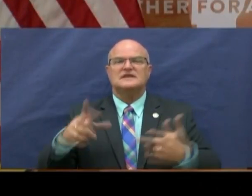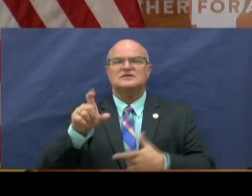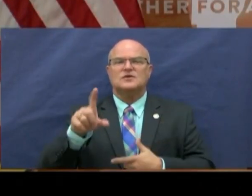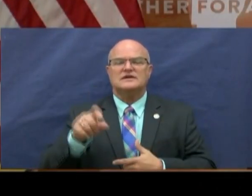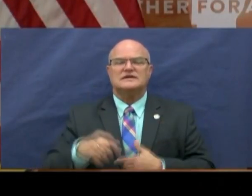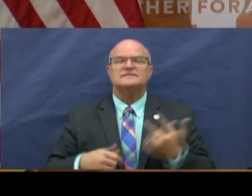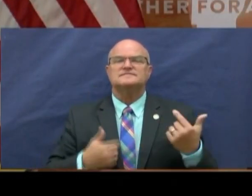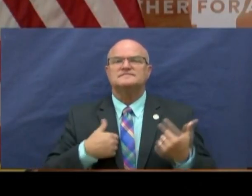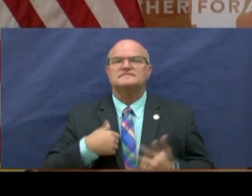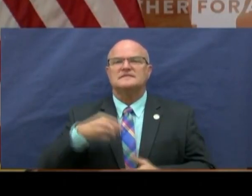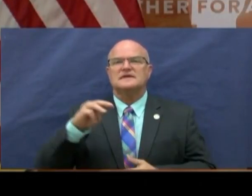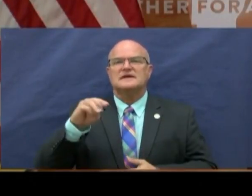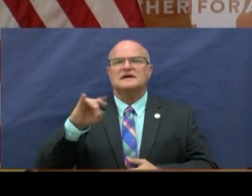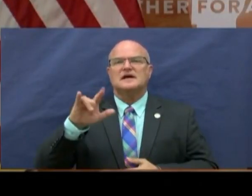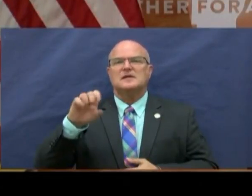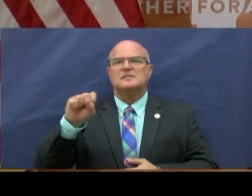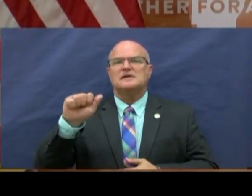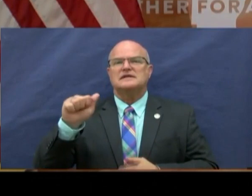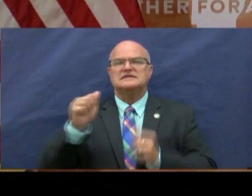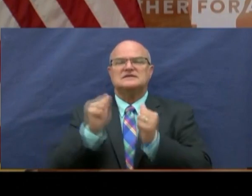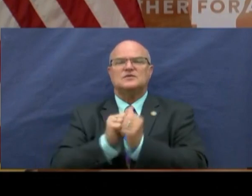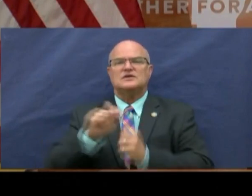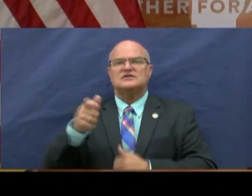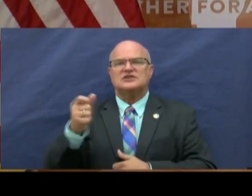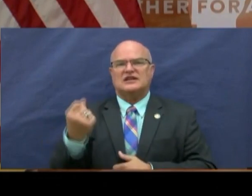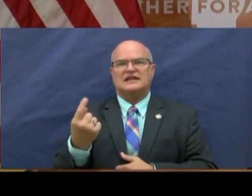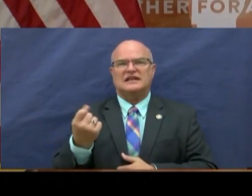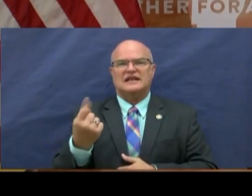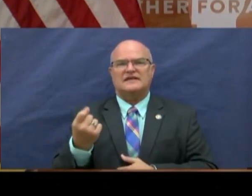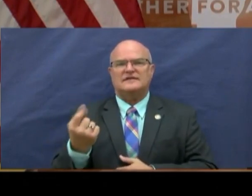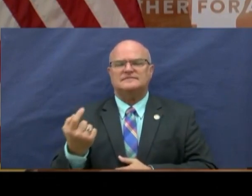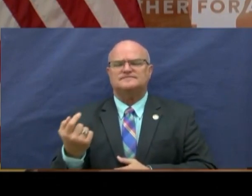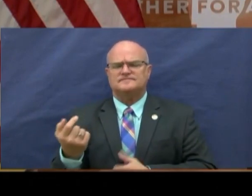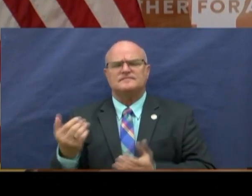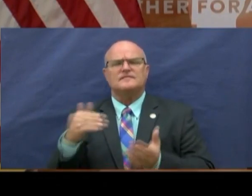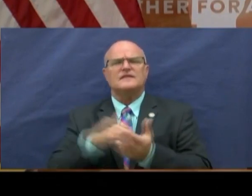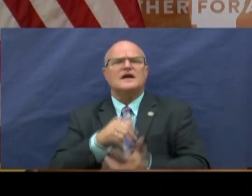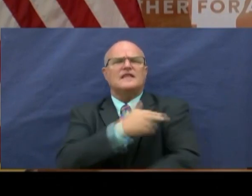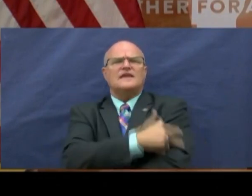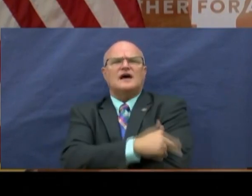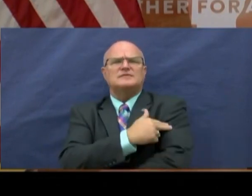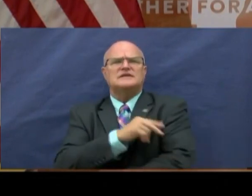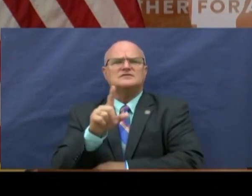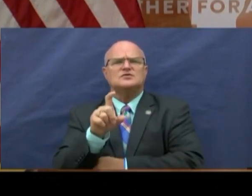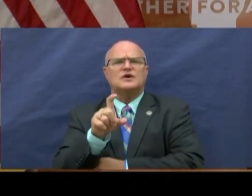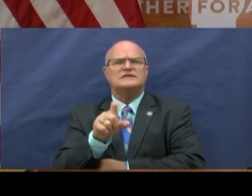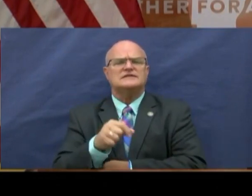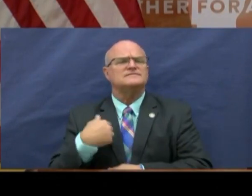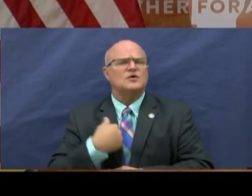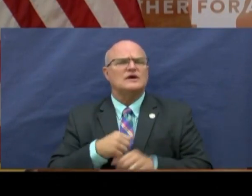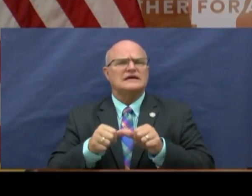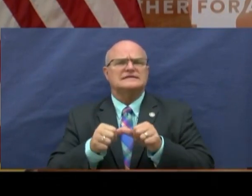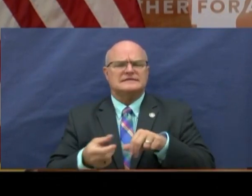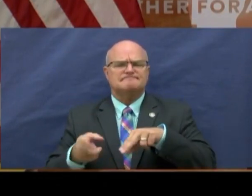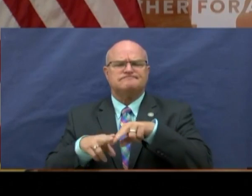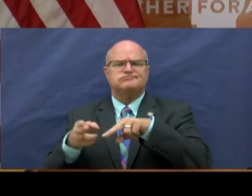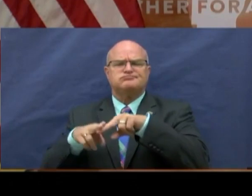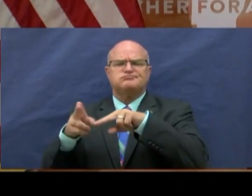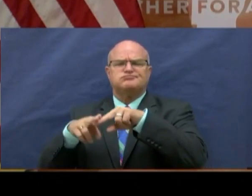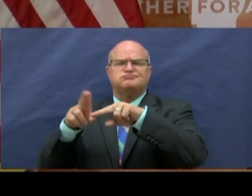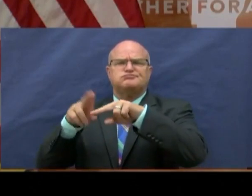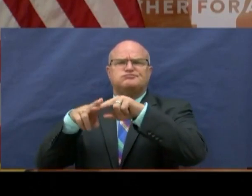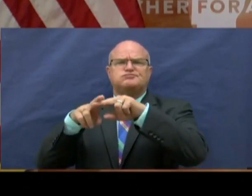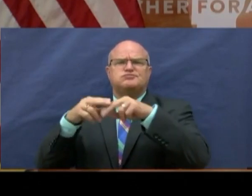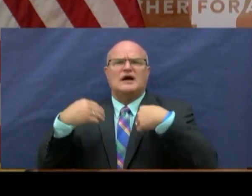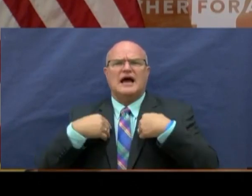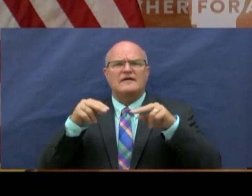Yes, this is Melissa Zigowitz with Channel 11. Back to the hospitalization question. If they do continue to go up, have you